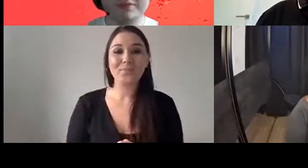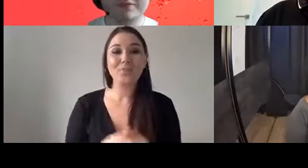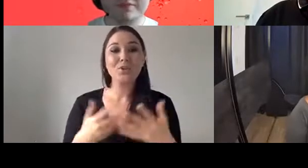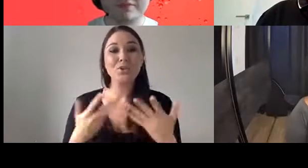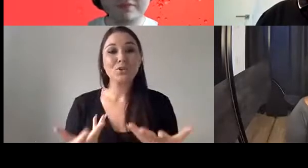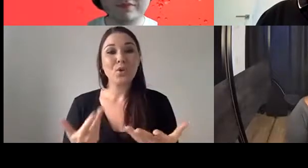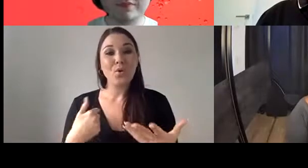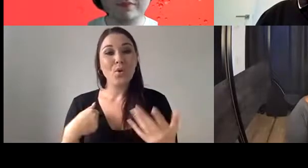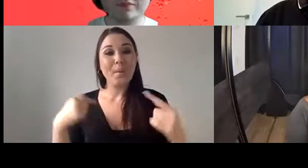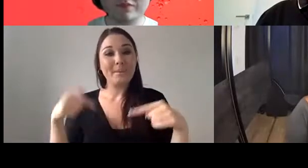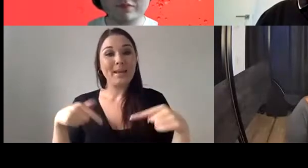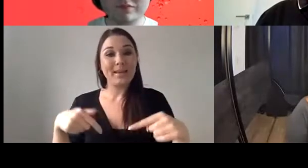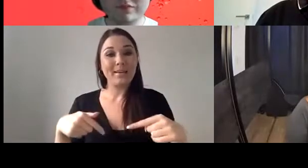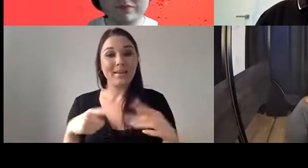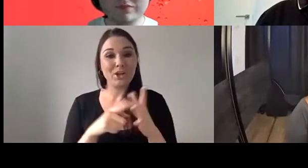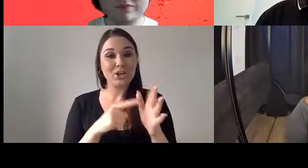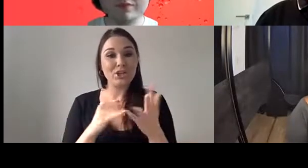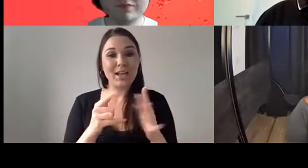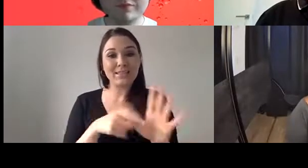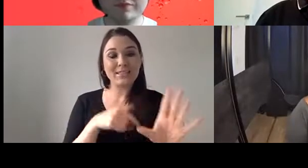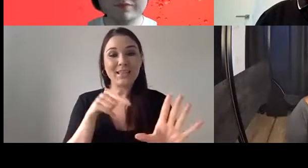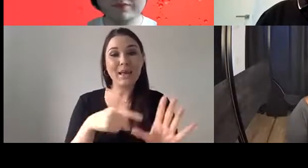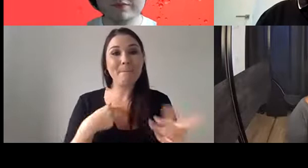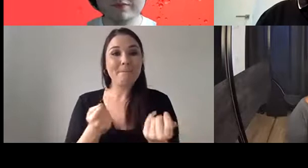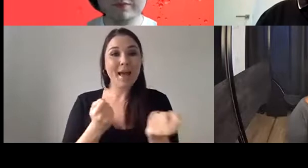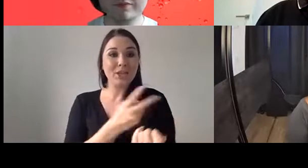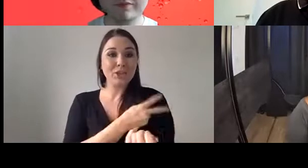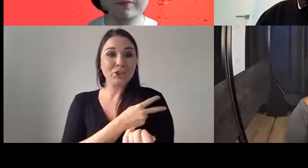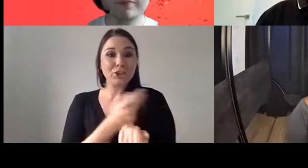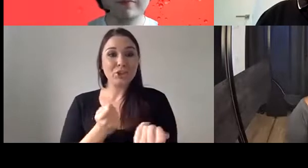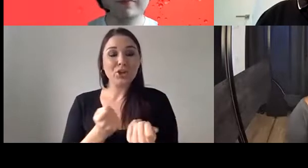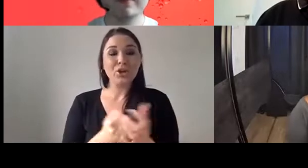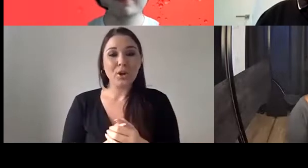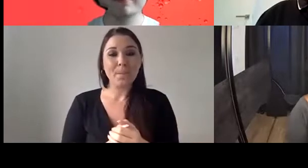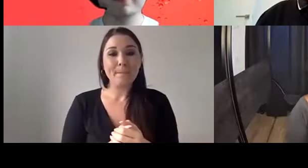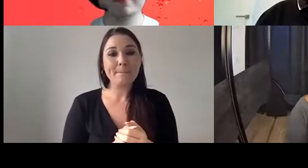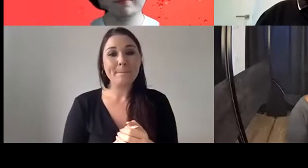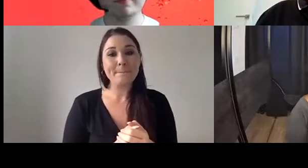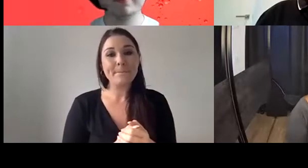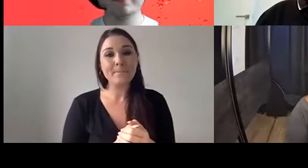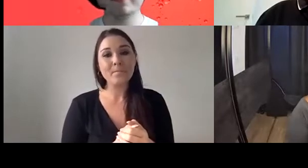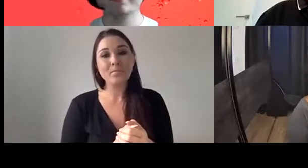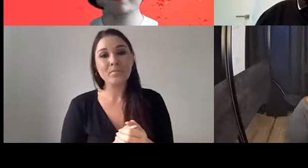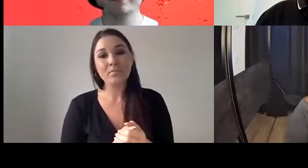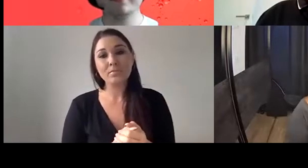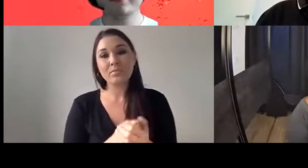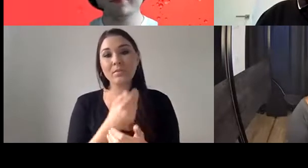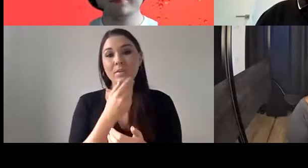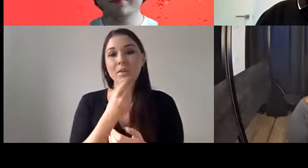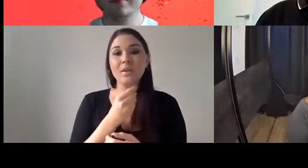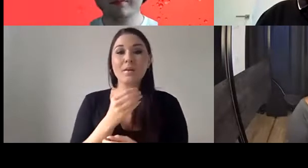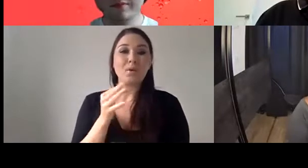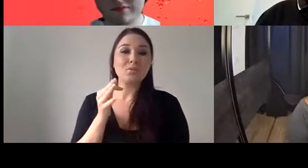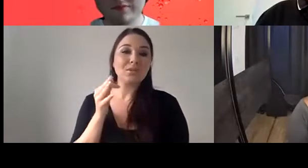Jessie Ellison. I'm engineering manager at Ecosia. We are a search engine that uses up to 80% of